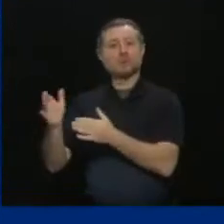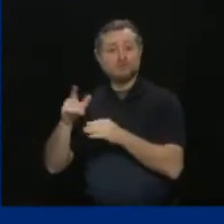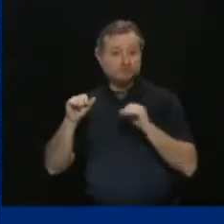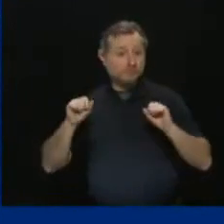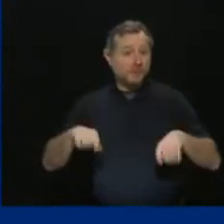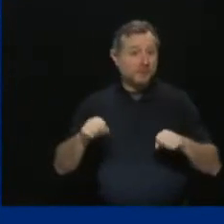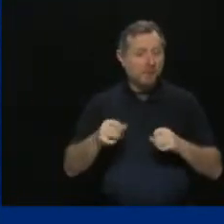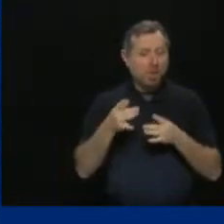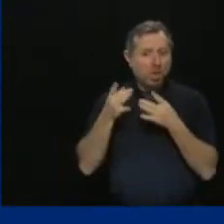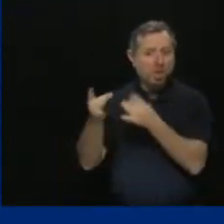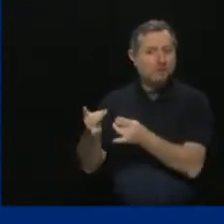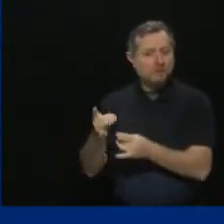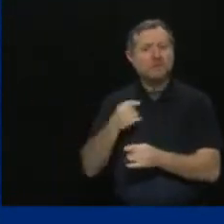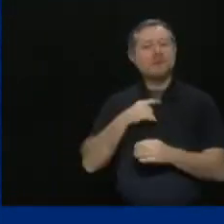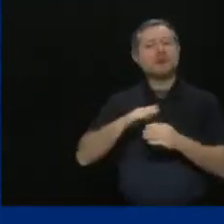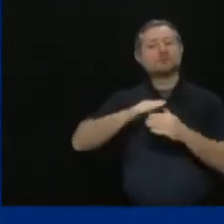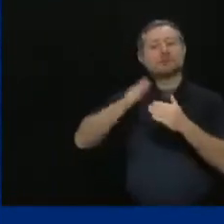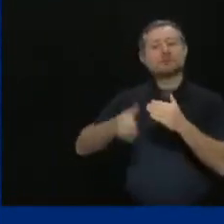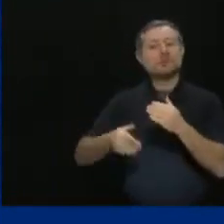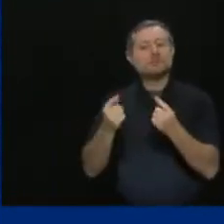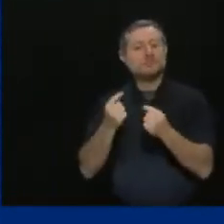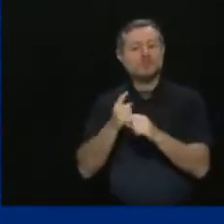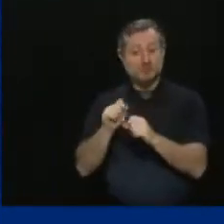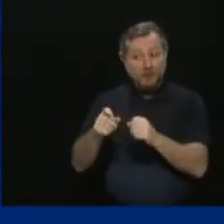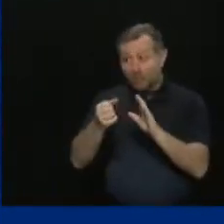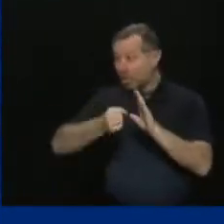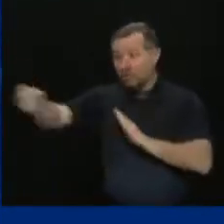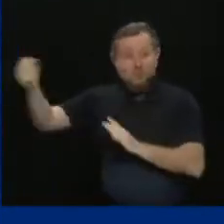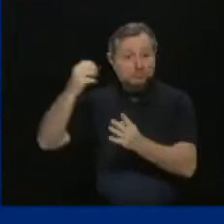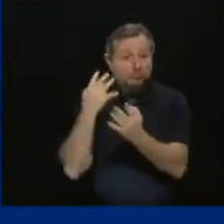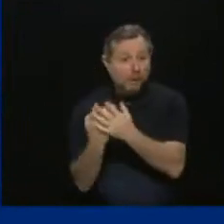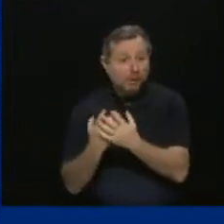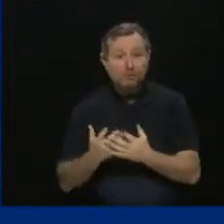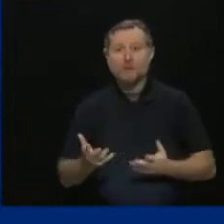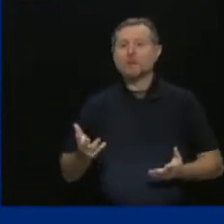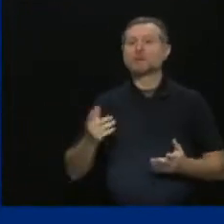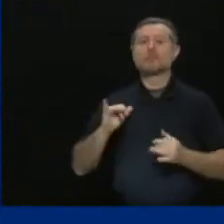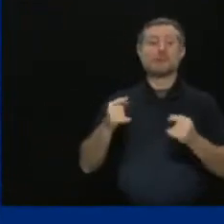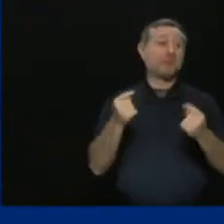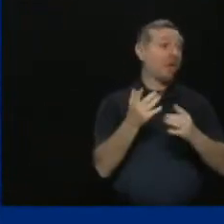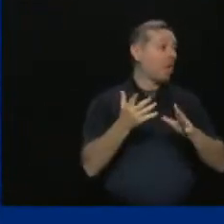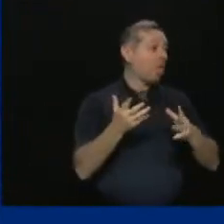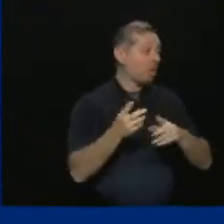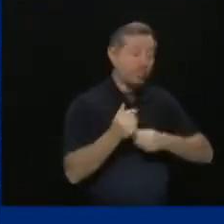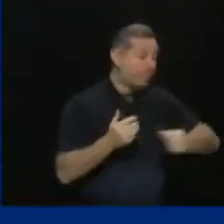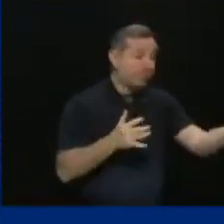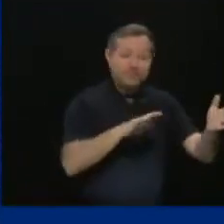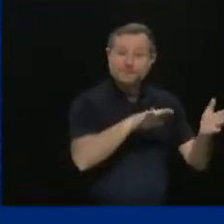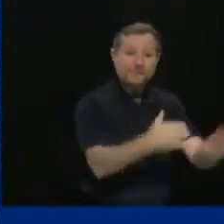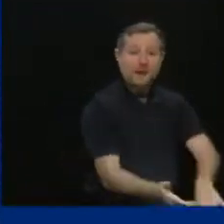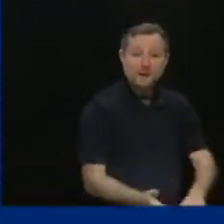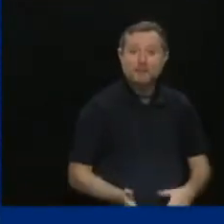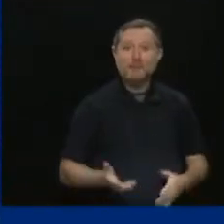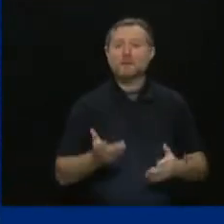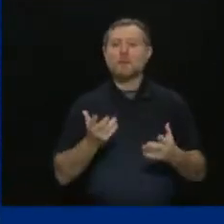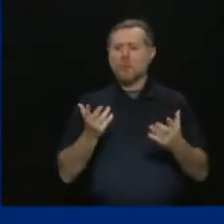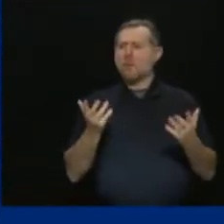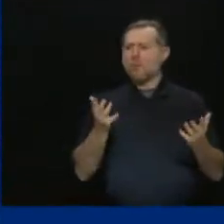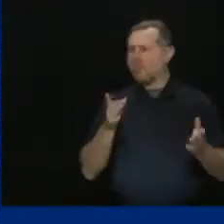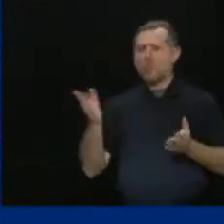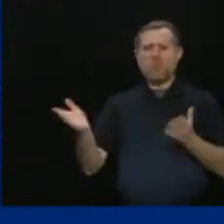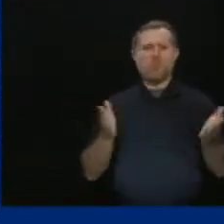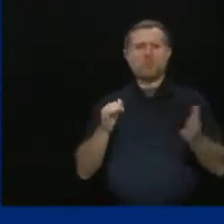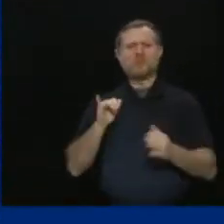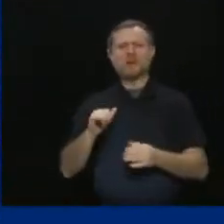the consequences, jail, pain, death? So we've shifted over the last